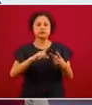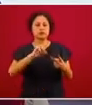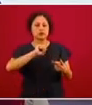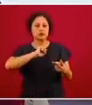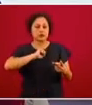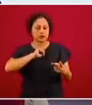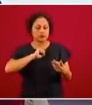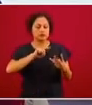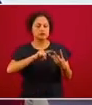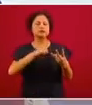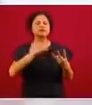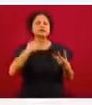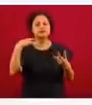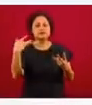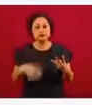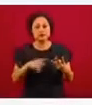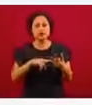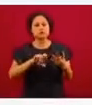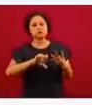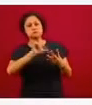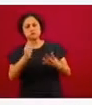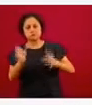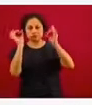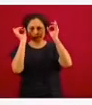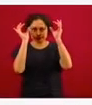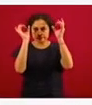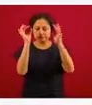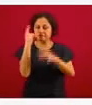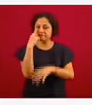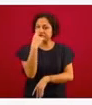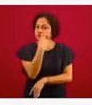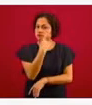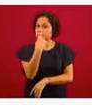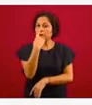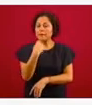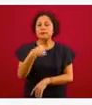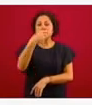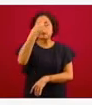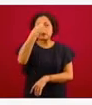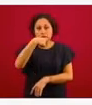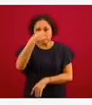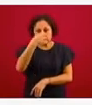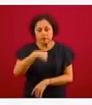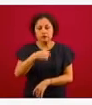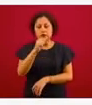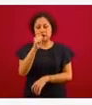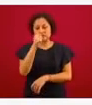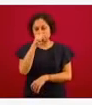symptoms that are related to COVID: fever, coughing, throat ache,